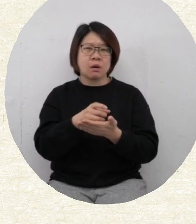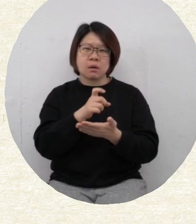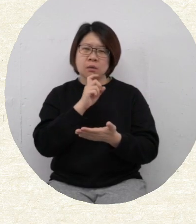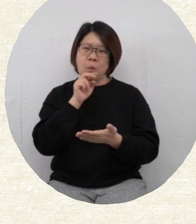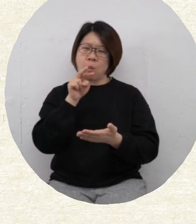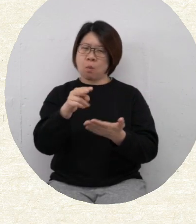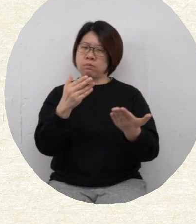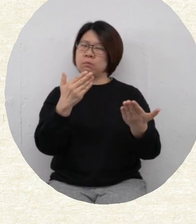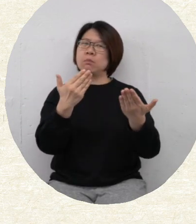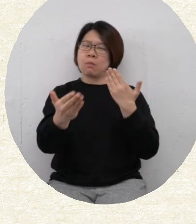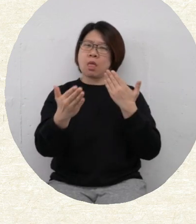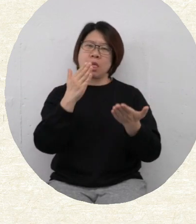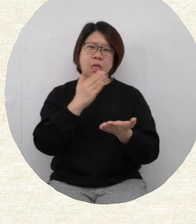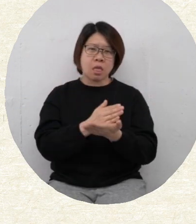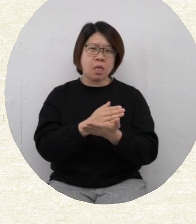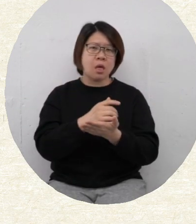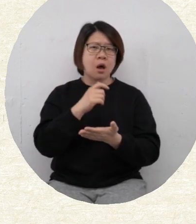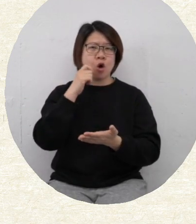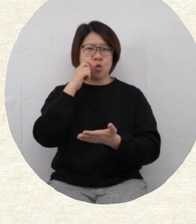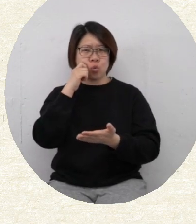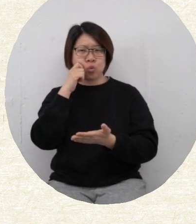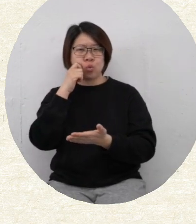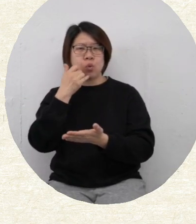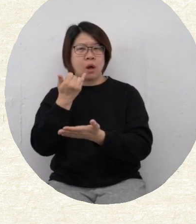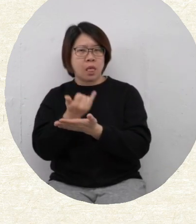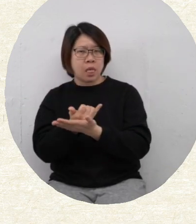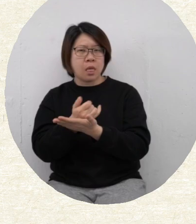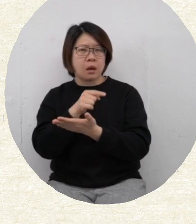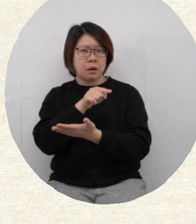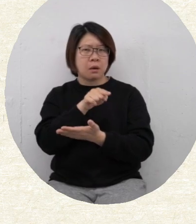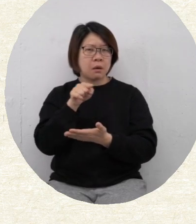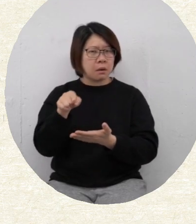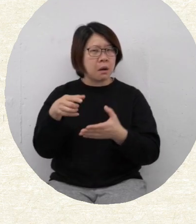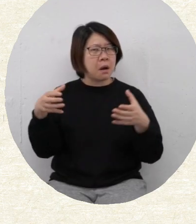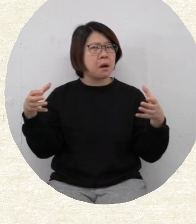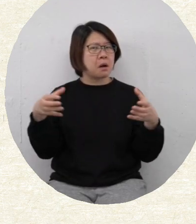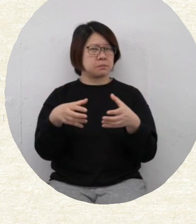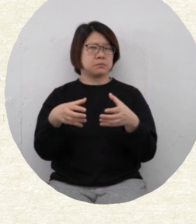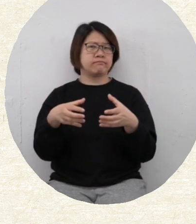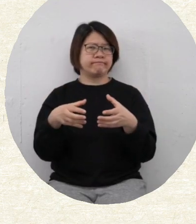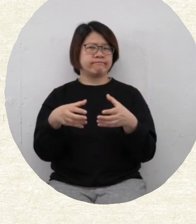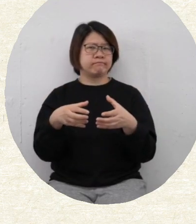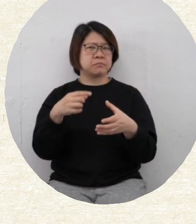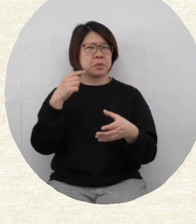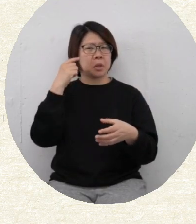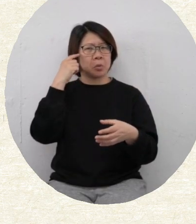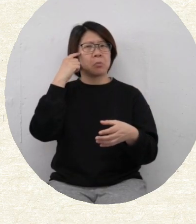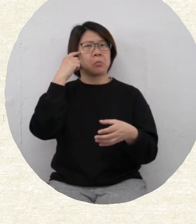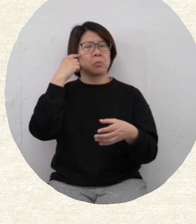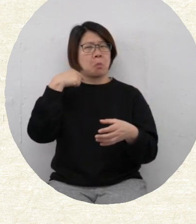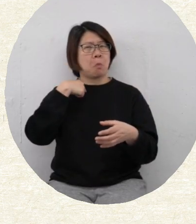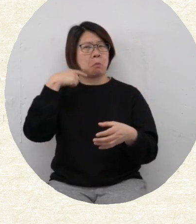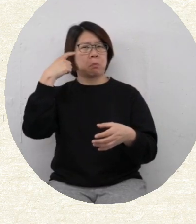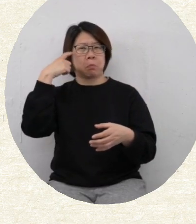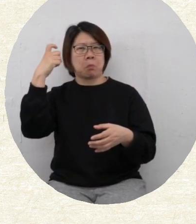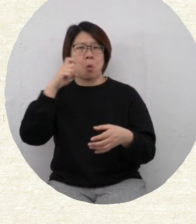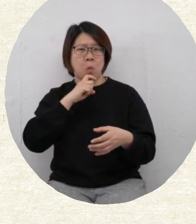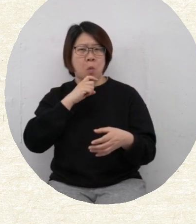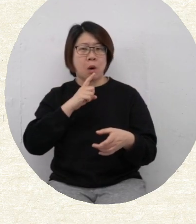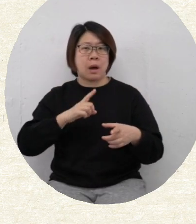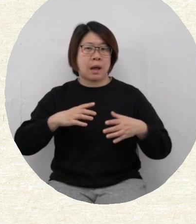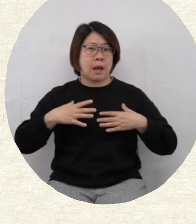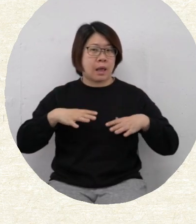Yeah. Okay, so let's move on to the next question. I see you put a living floral plant with a